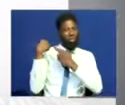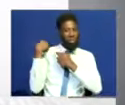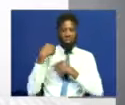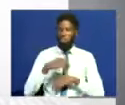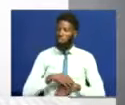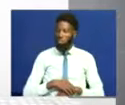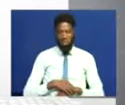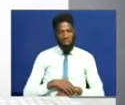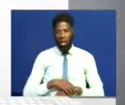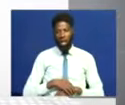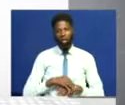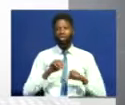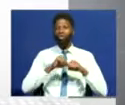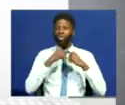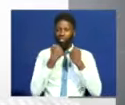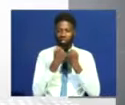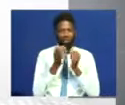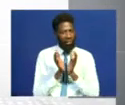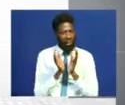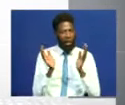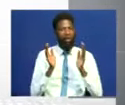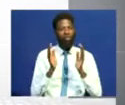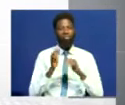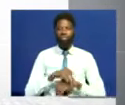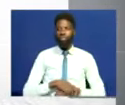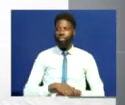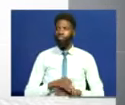society. The gender-based violence hotline